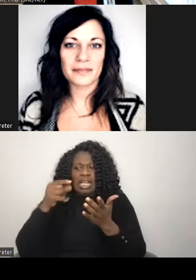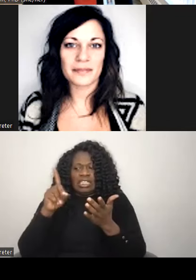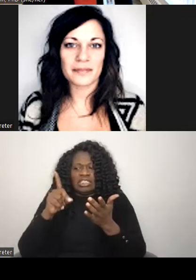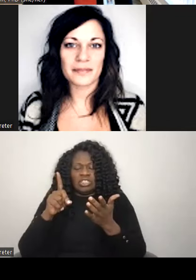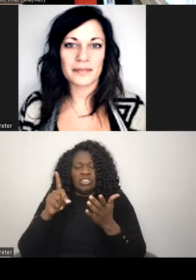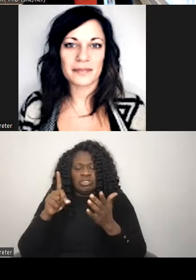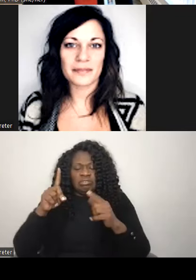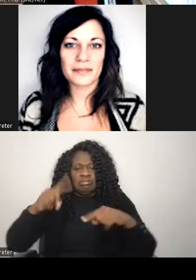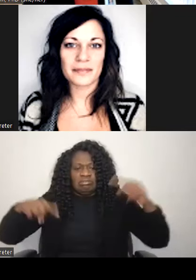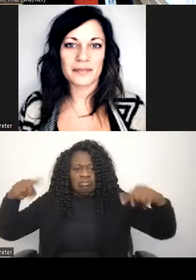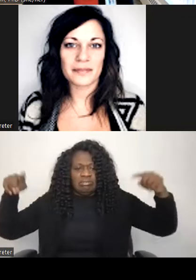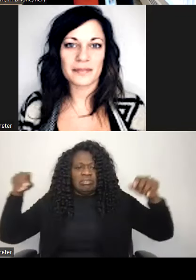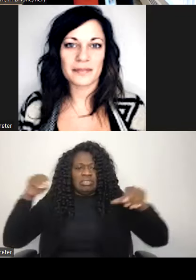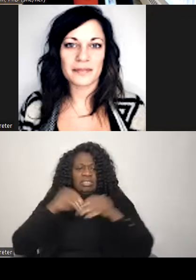diagnosis.